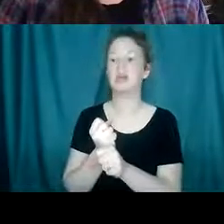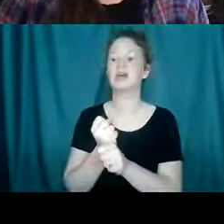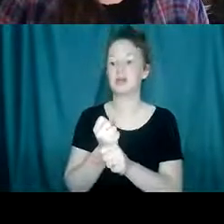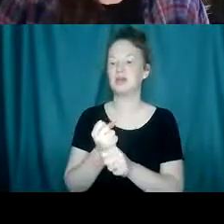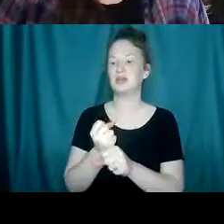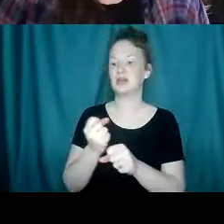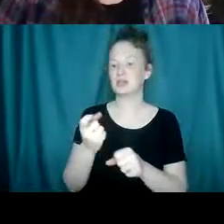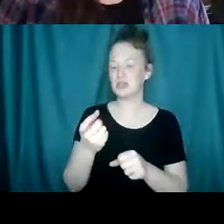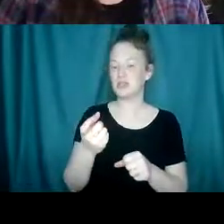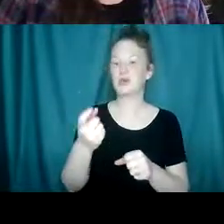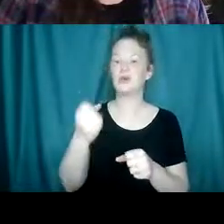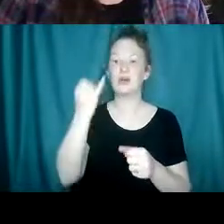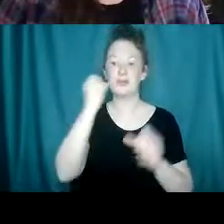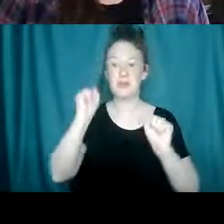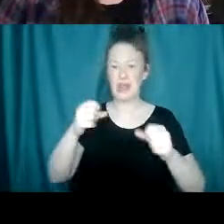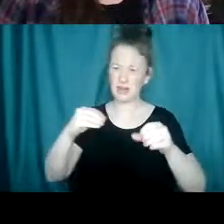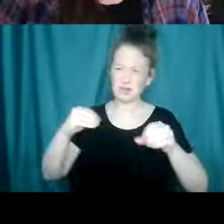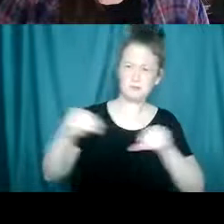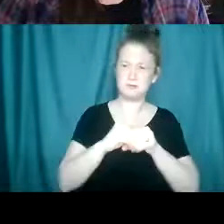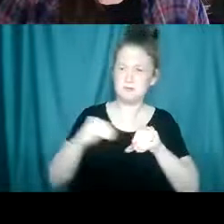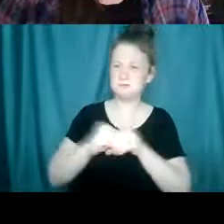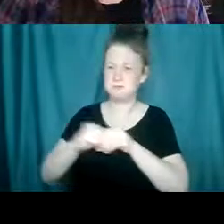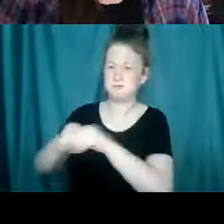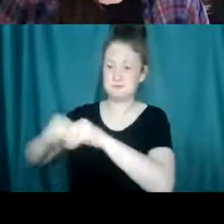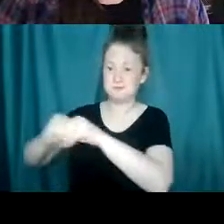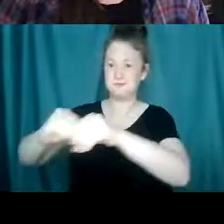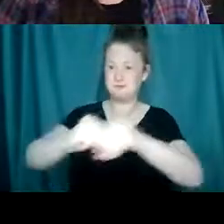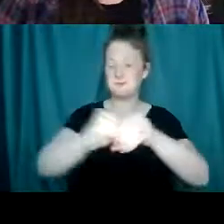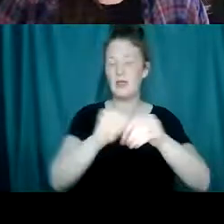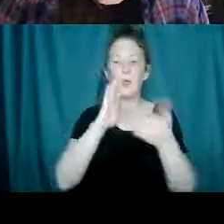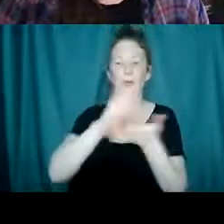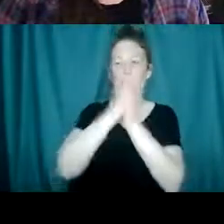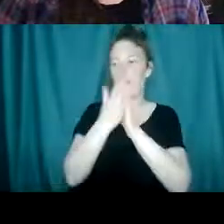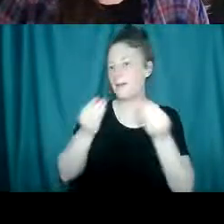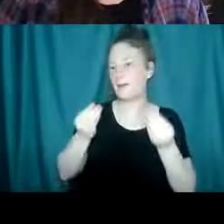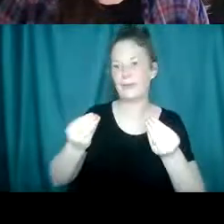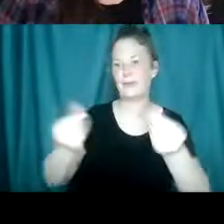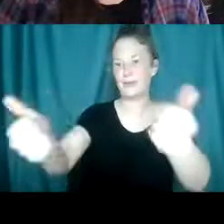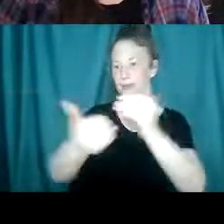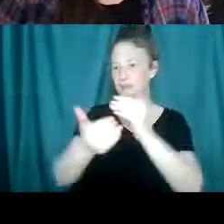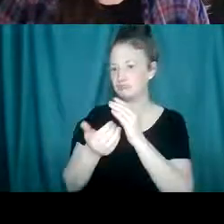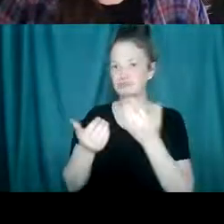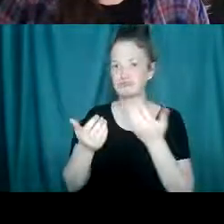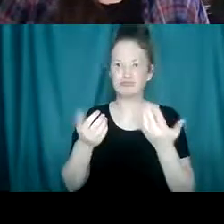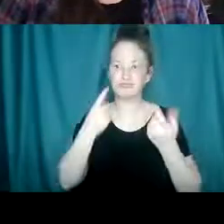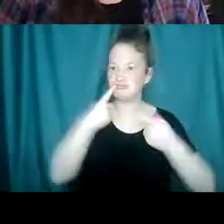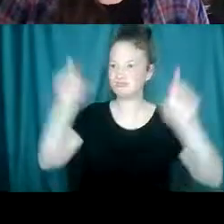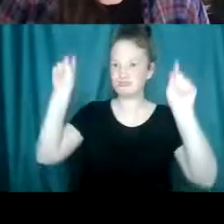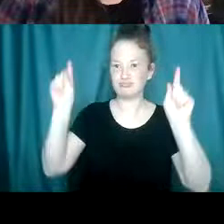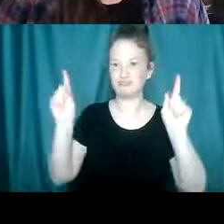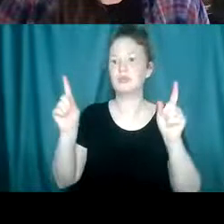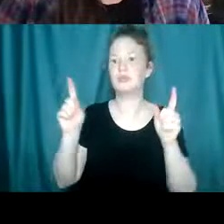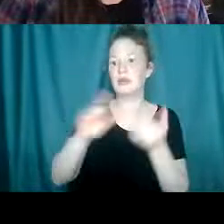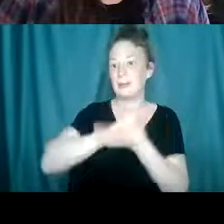can scale this up, it will get even more efficient, because everything gets more efficient if it's industrialized. Right.